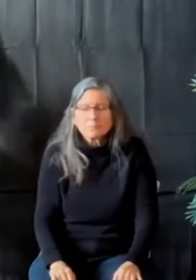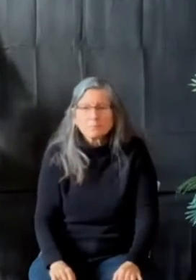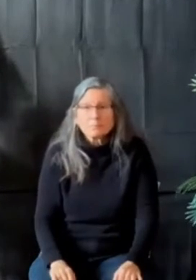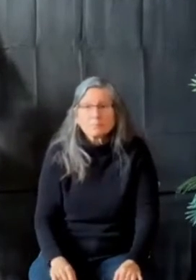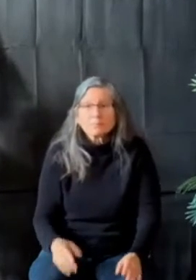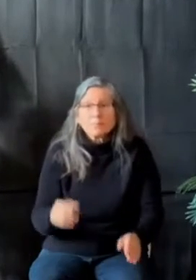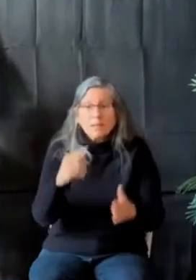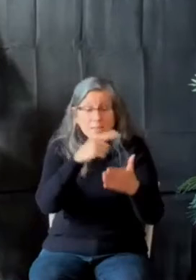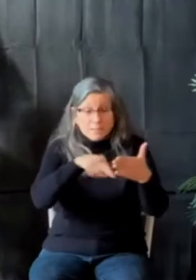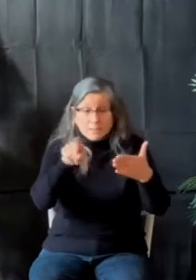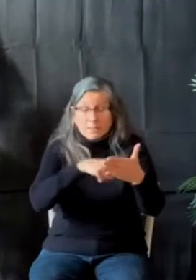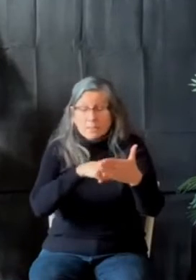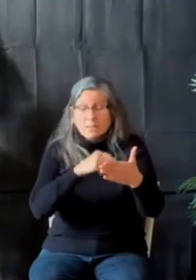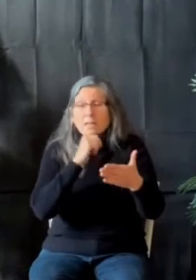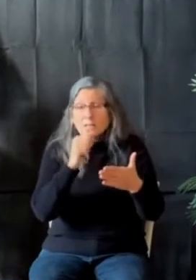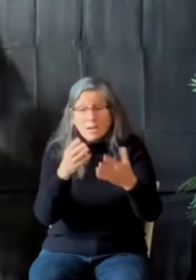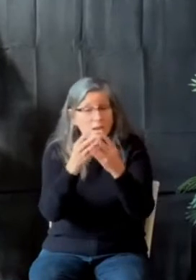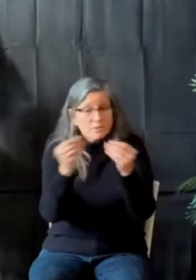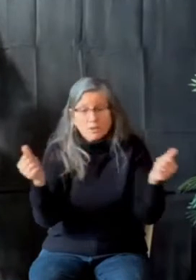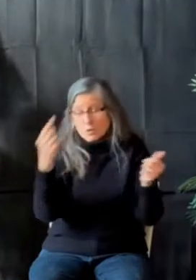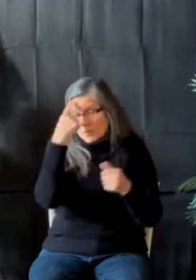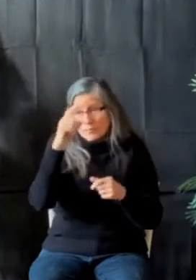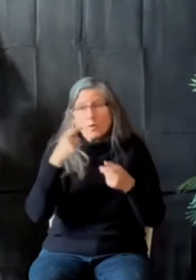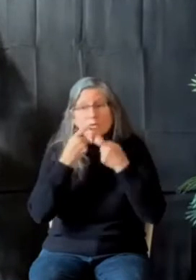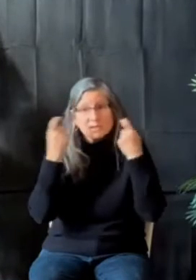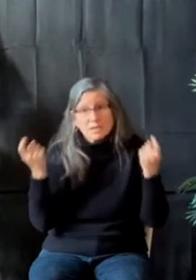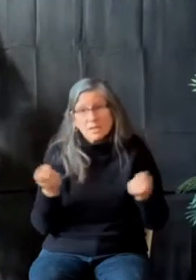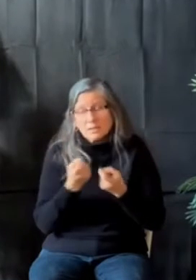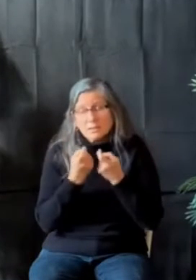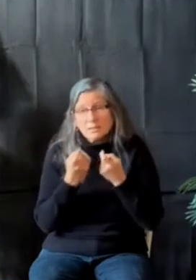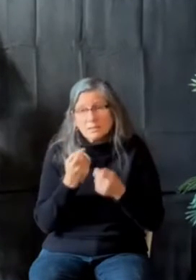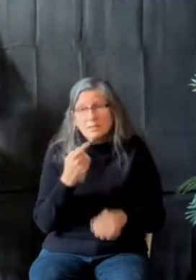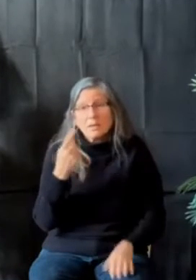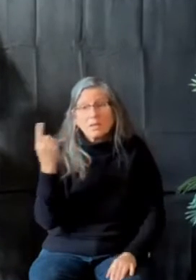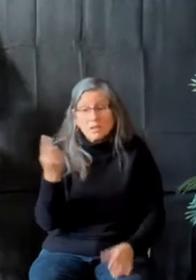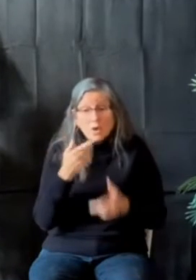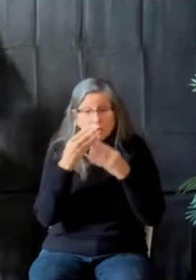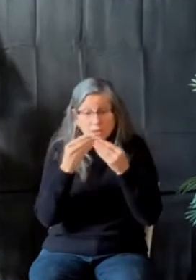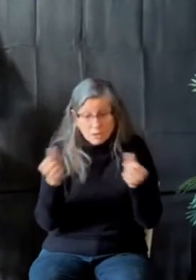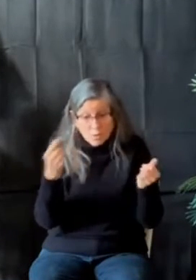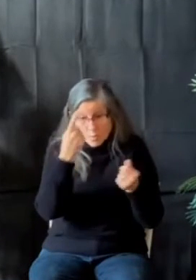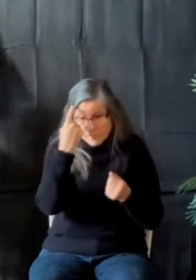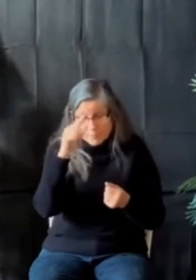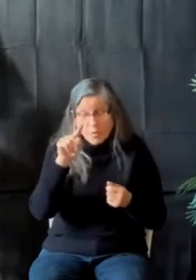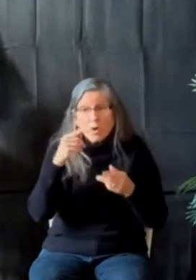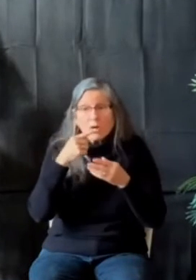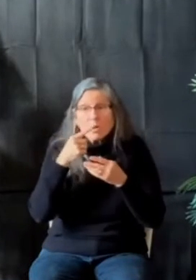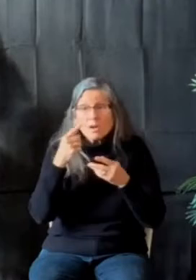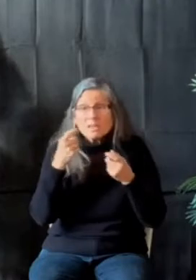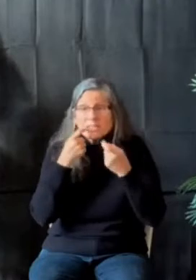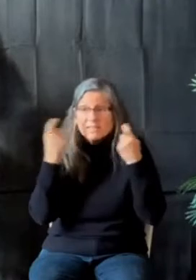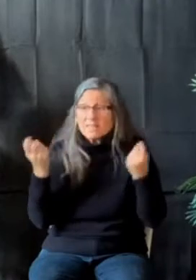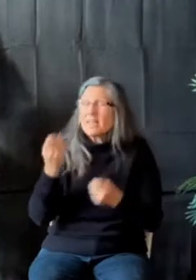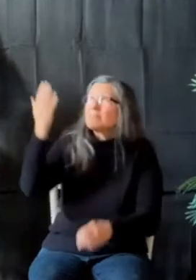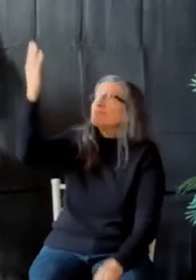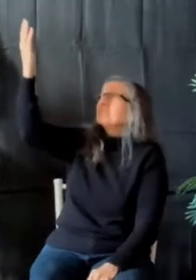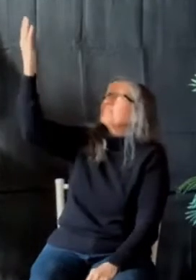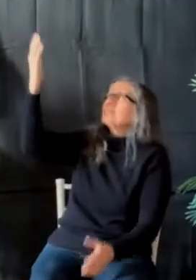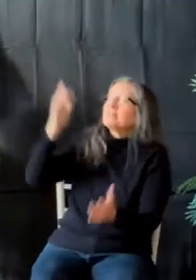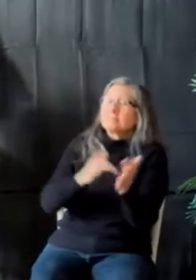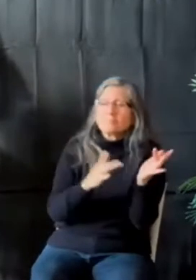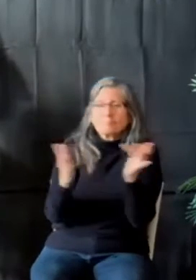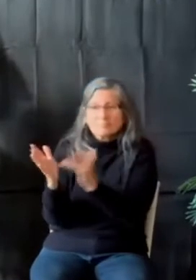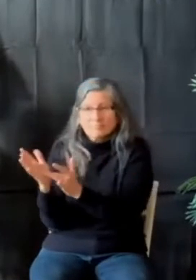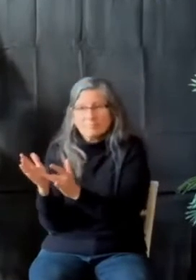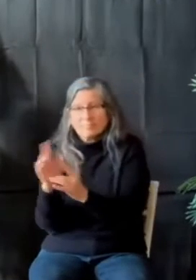And condemnation is not the cure for sin. The only cure for sin is Jesus. So when